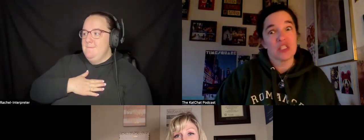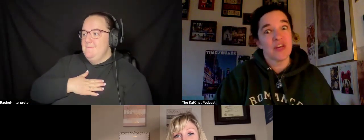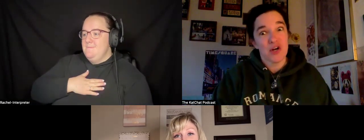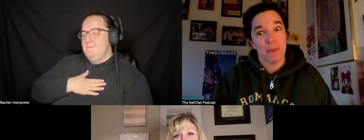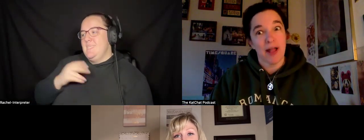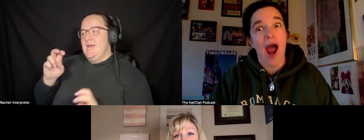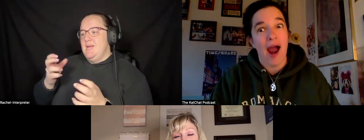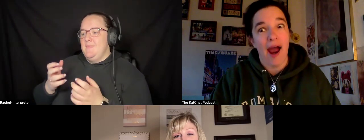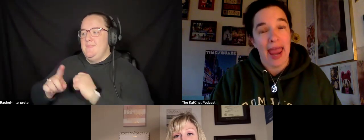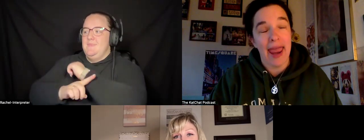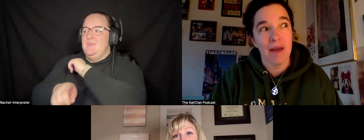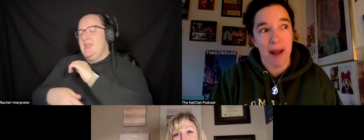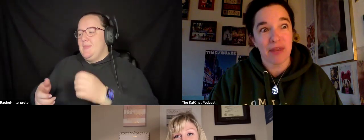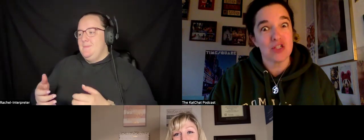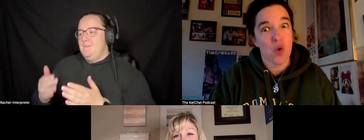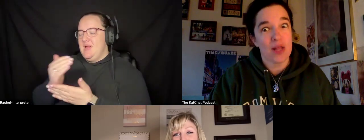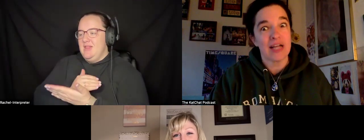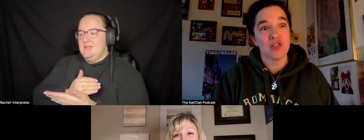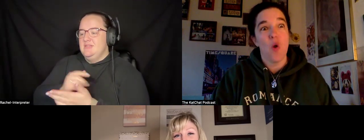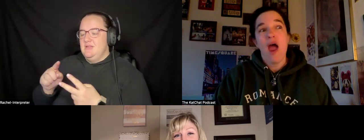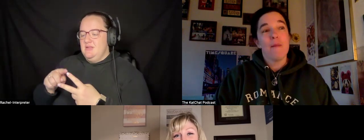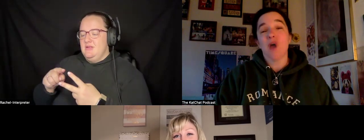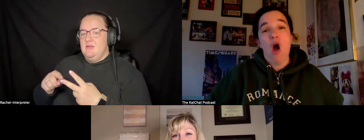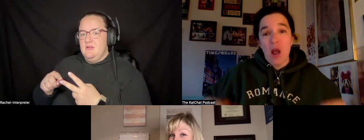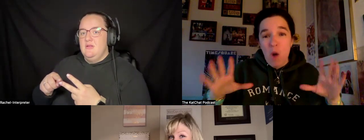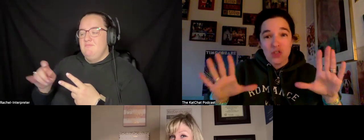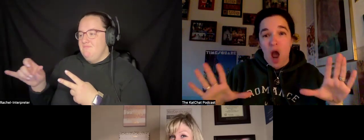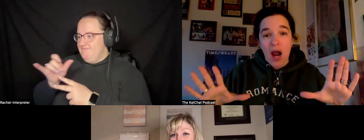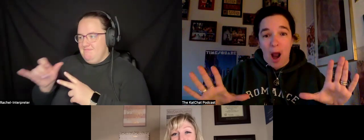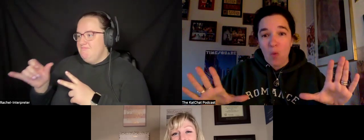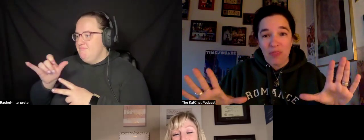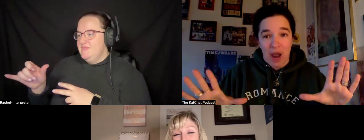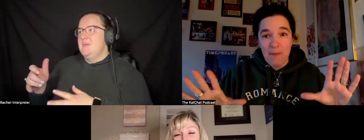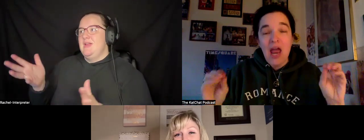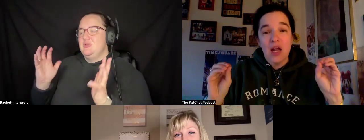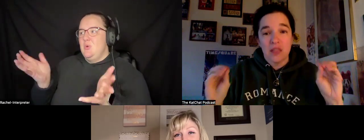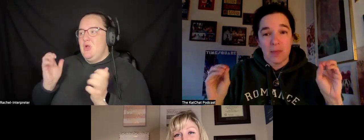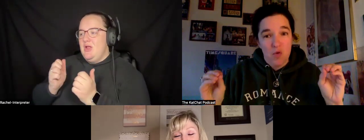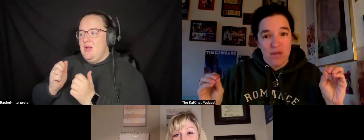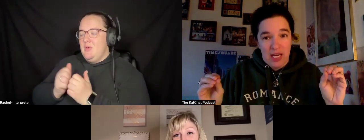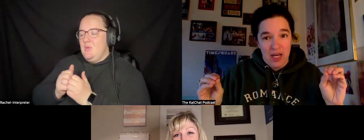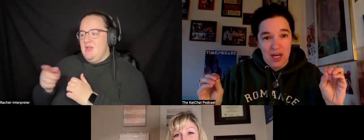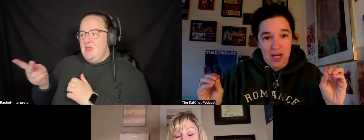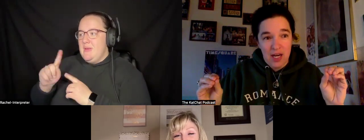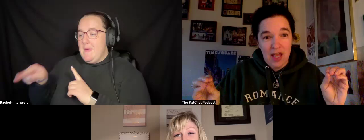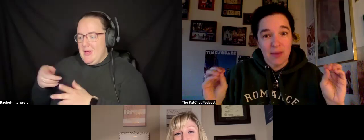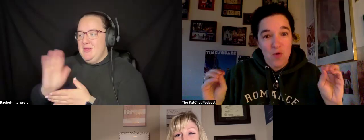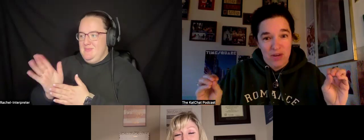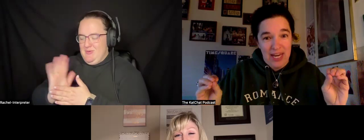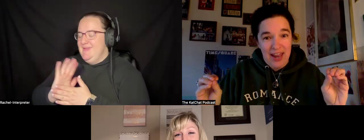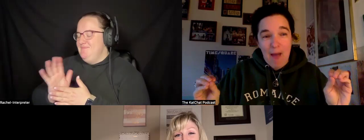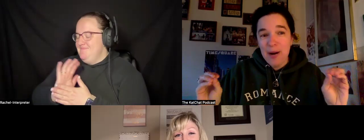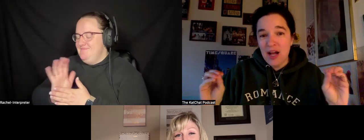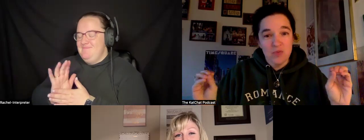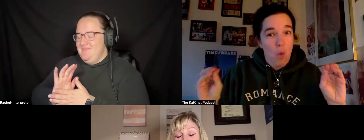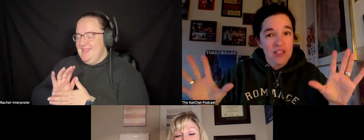is Christopher Plaha and Bethany Joyland too, because all I want to talk about with them is the